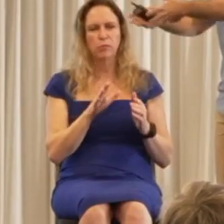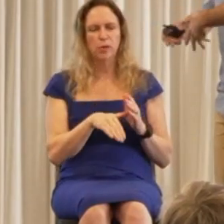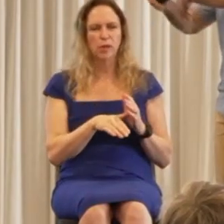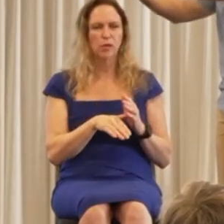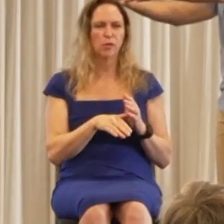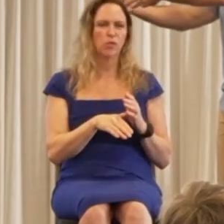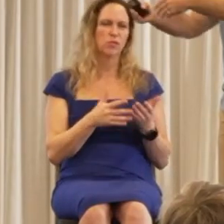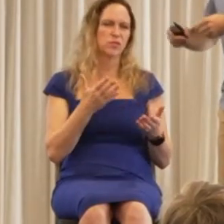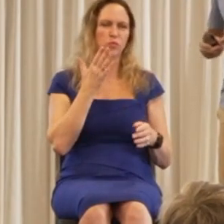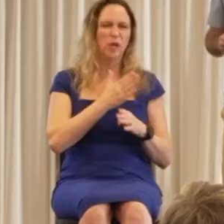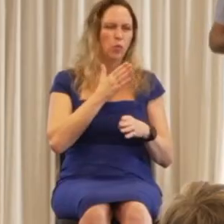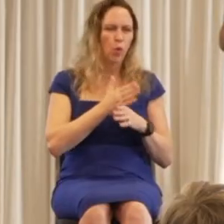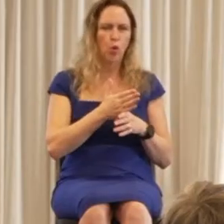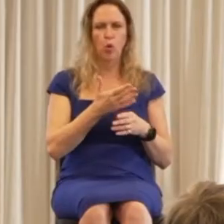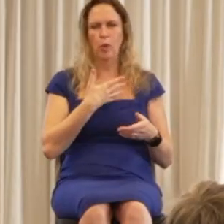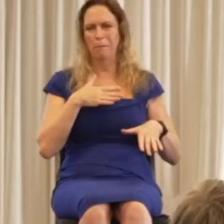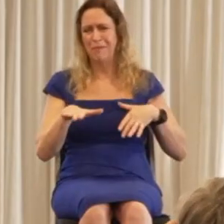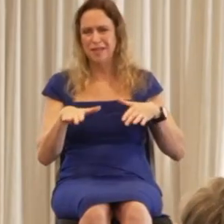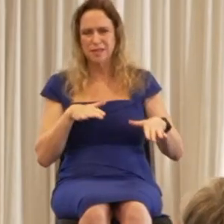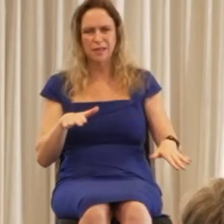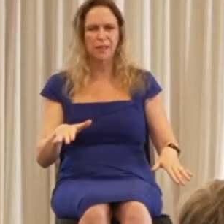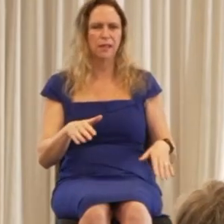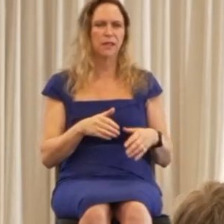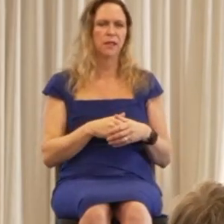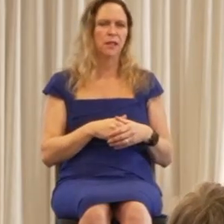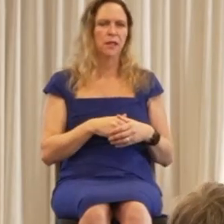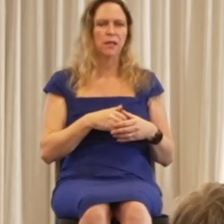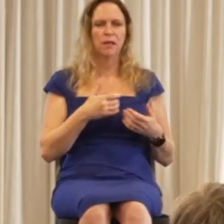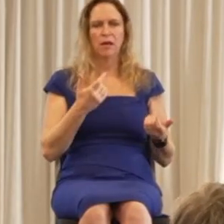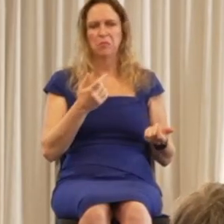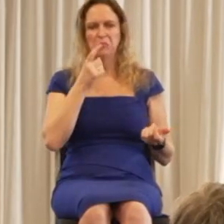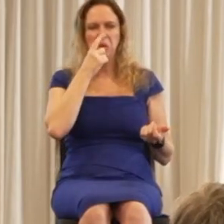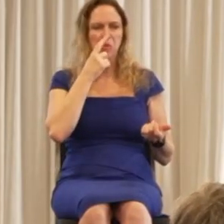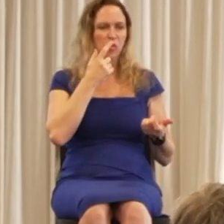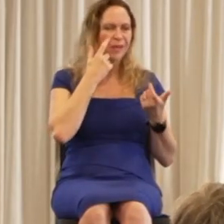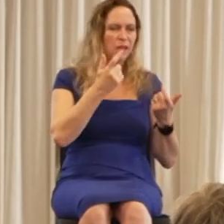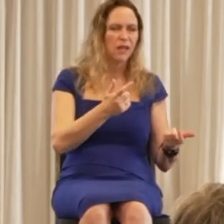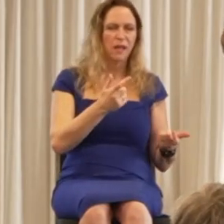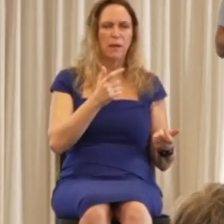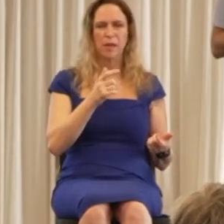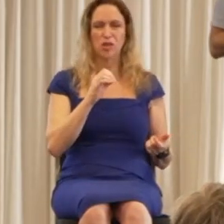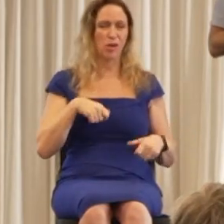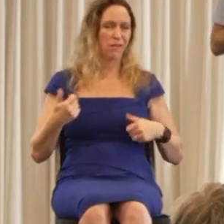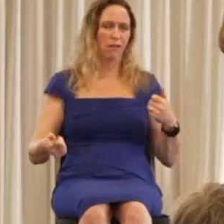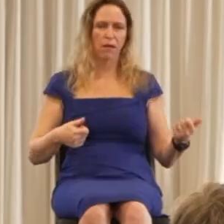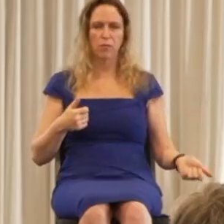local economy, we work elsewhere. Care gets outsourced to people who aren't from the local community, aren't our